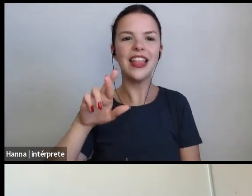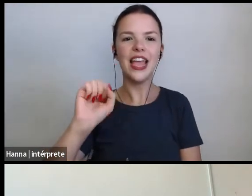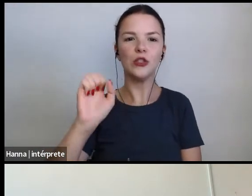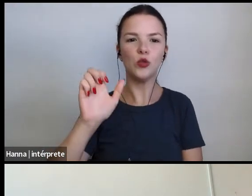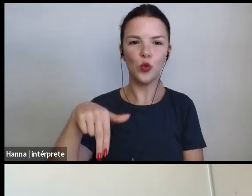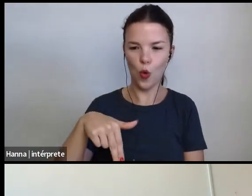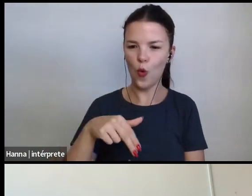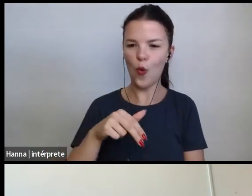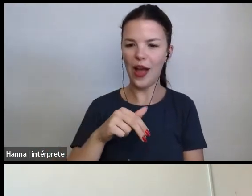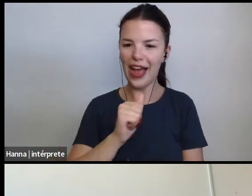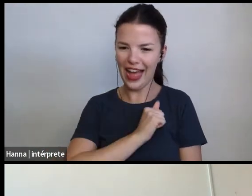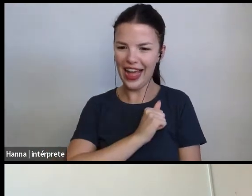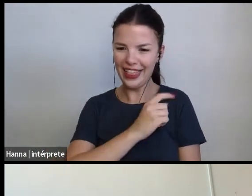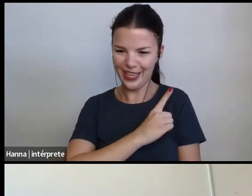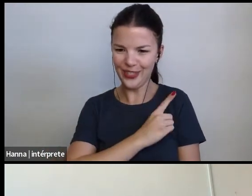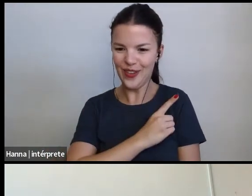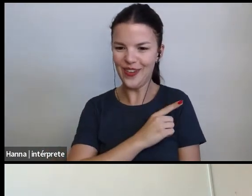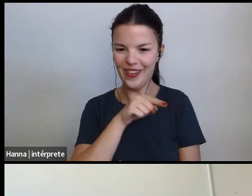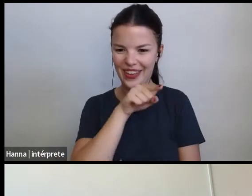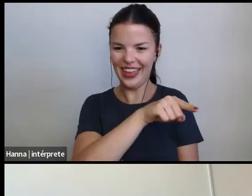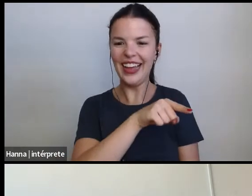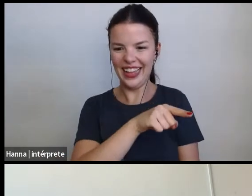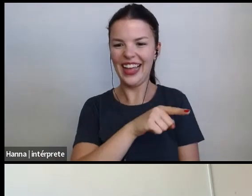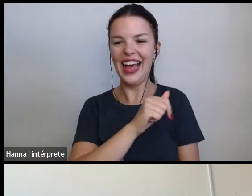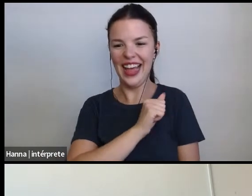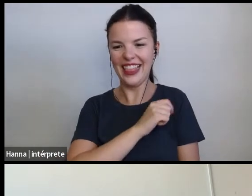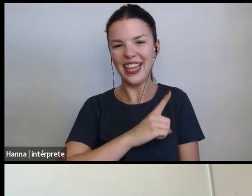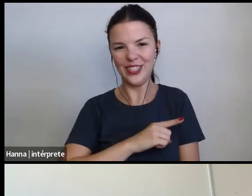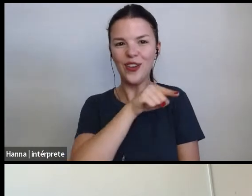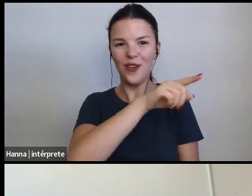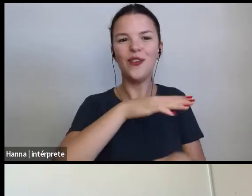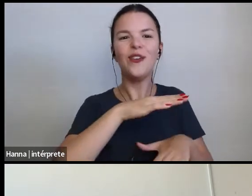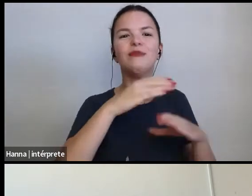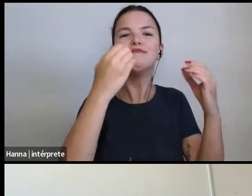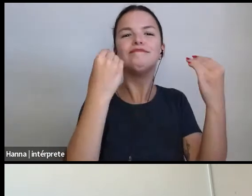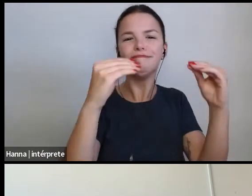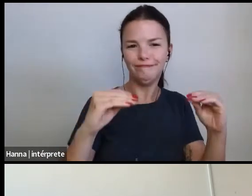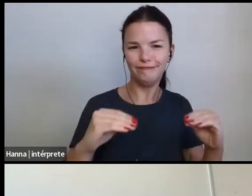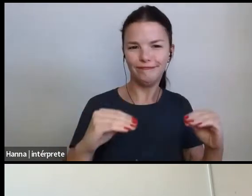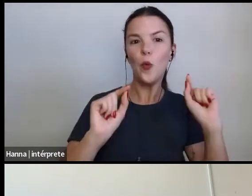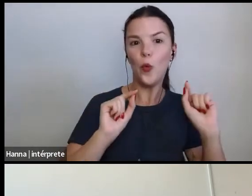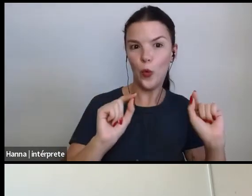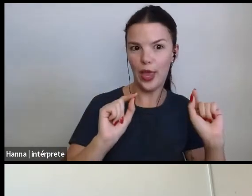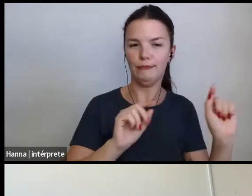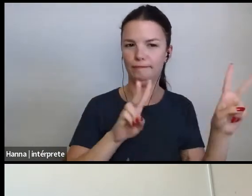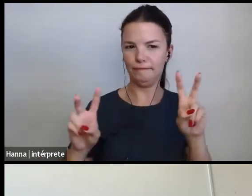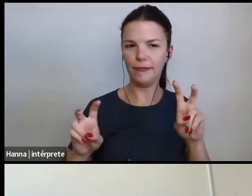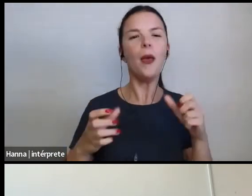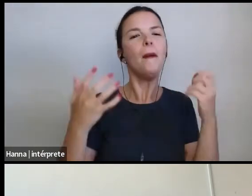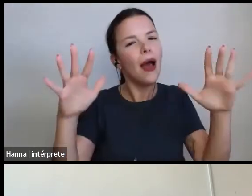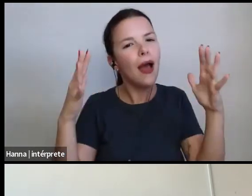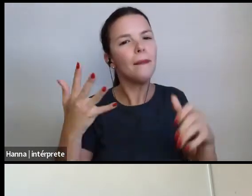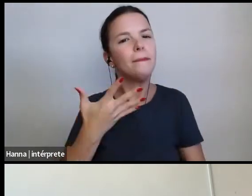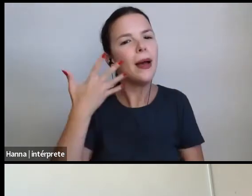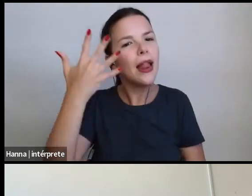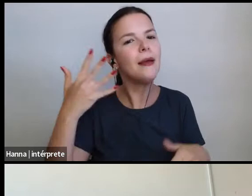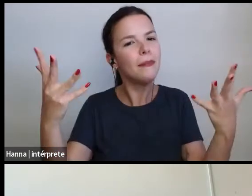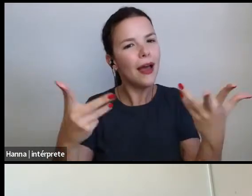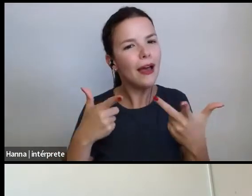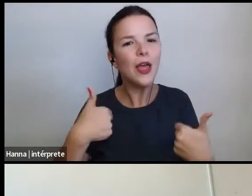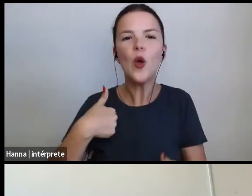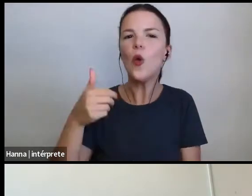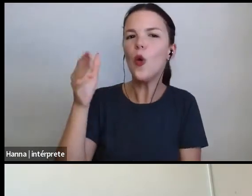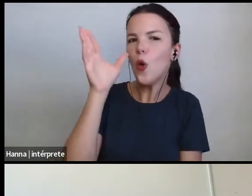Silva that wrote, congratulations for this brilliant talk, André. I got curious to